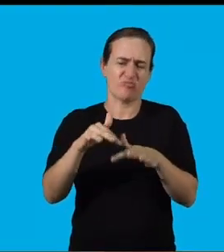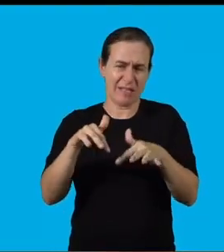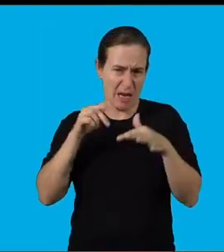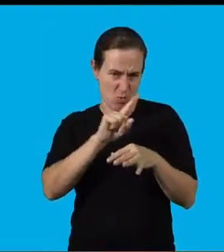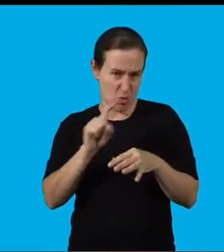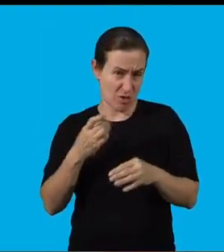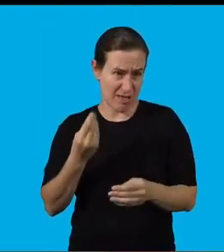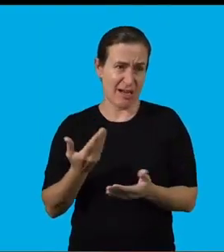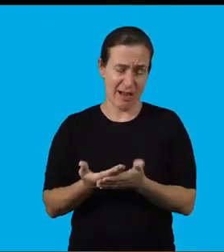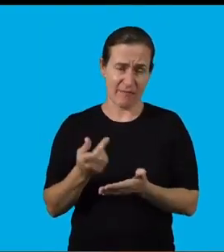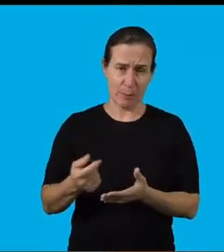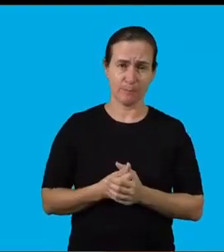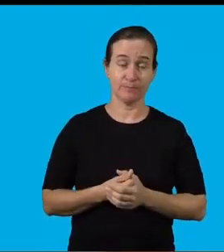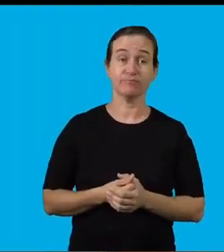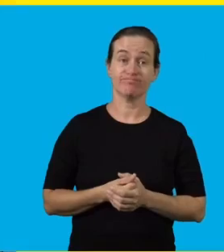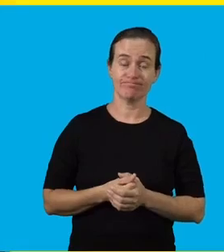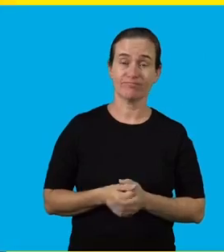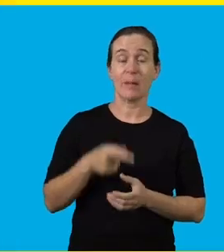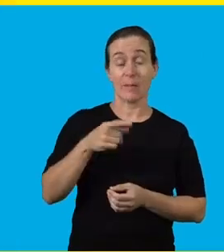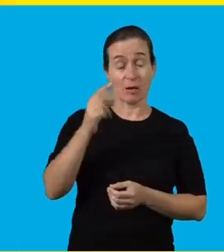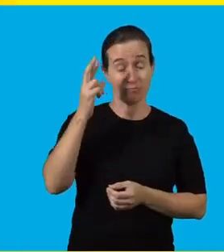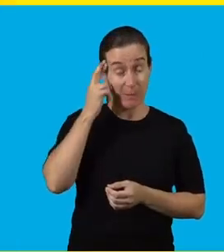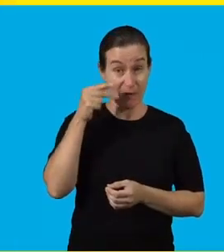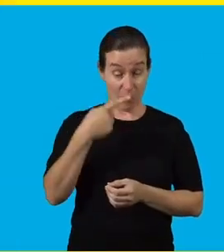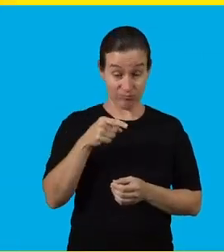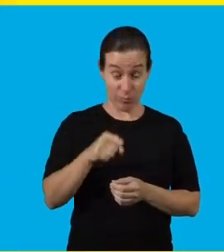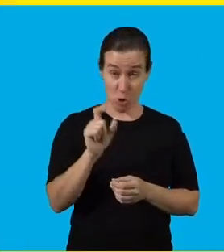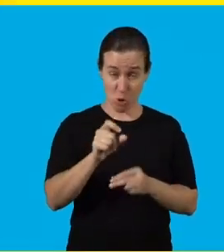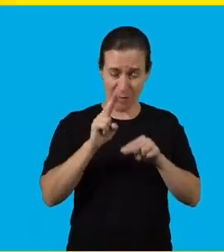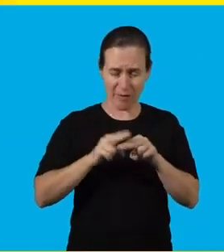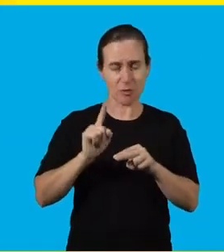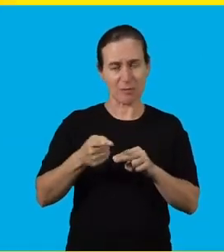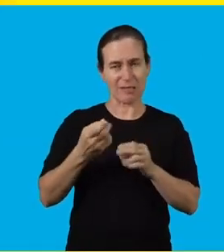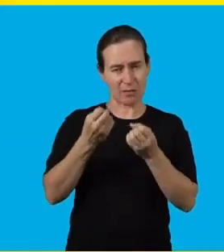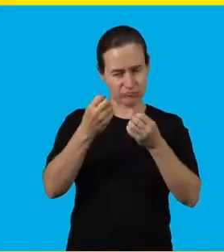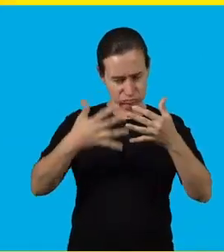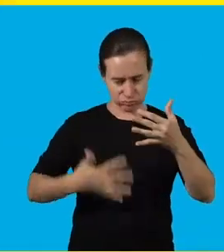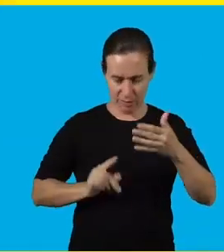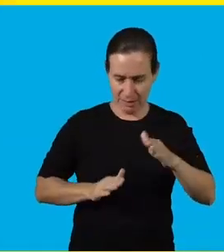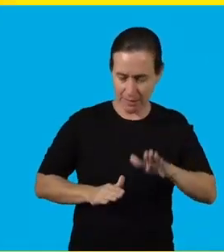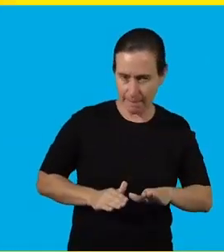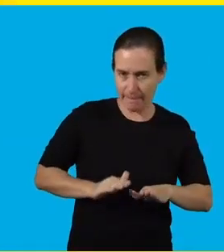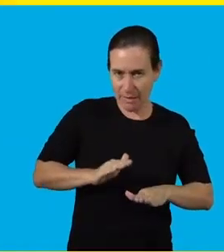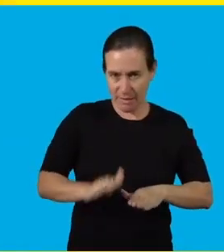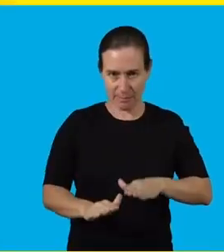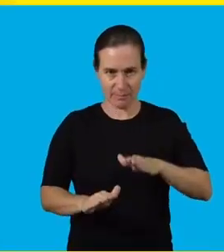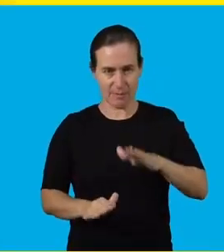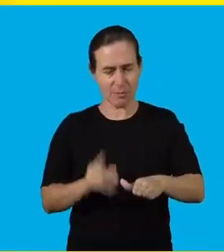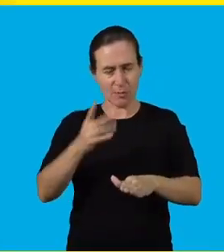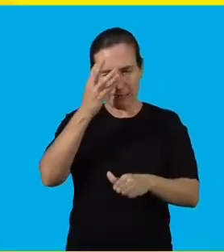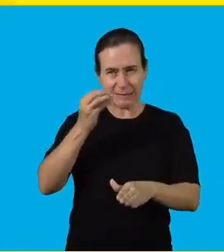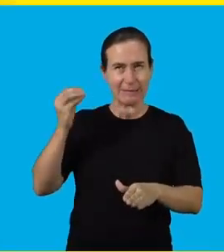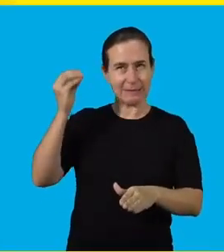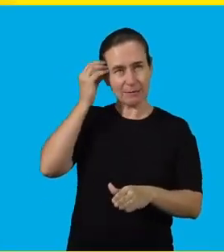get. Remember, cubic function, multi-step process. You need to remember to follow all the given